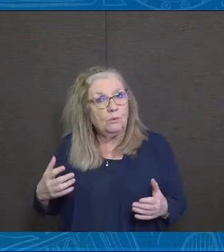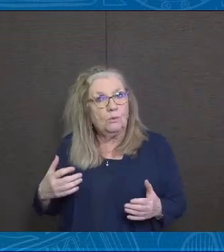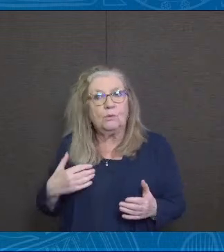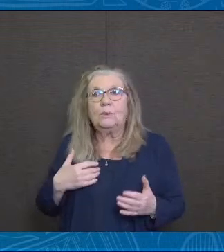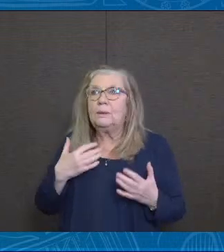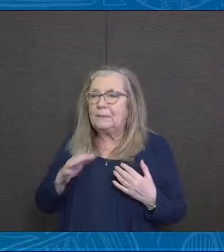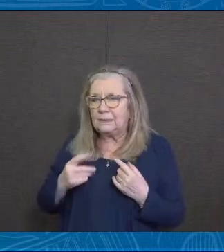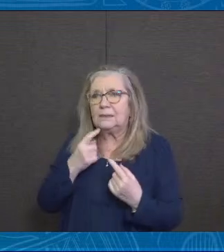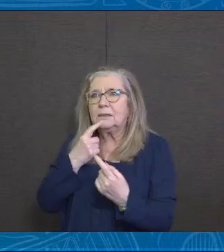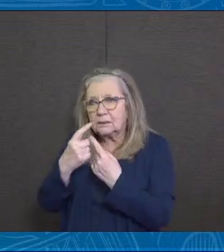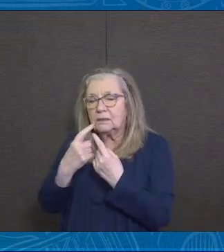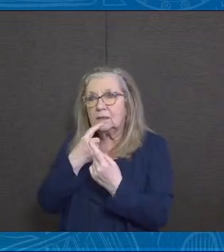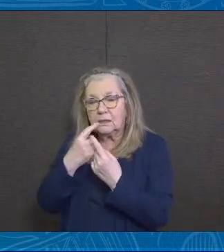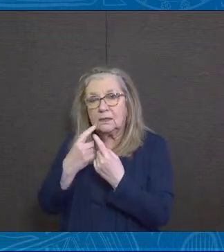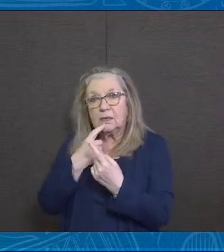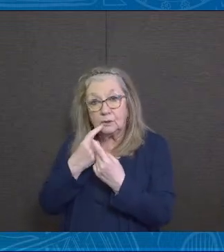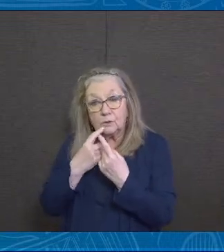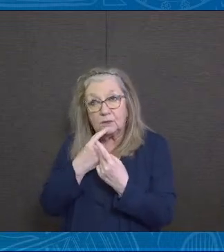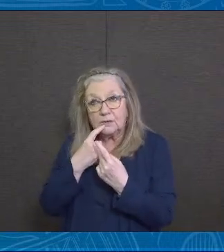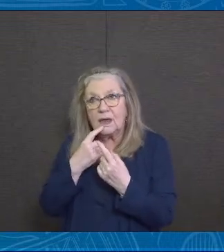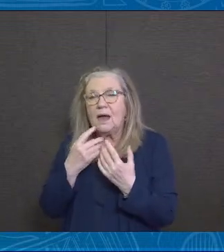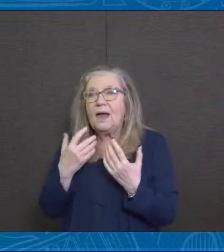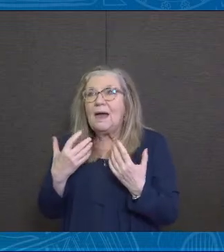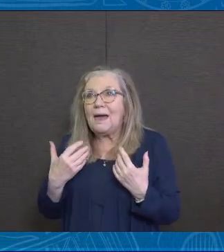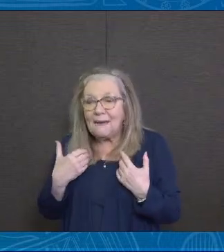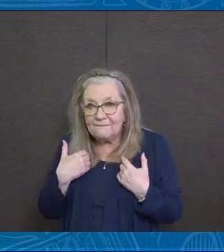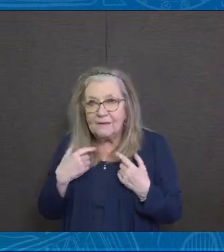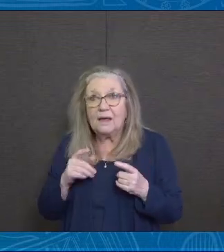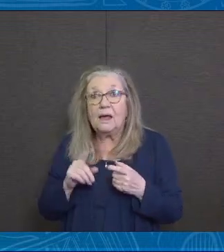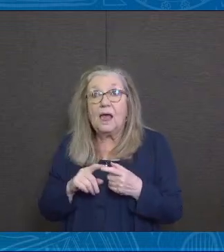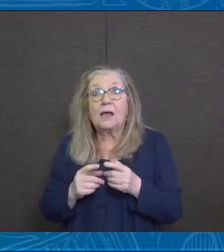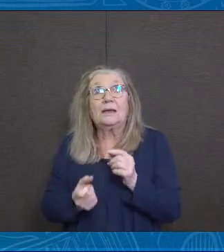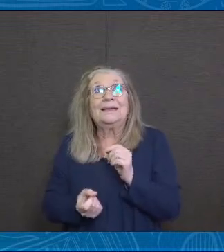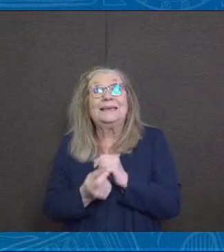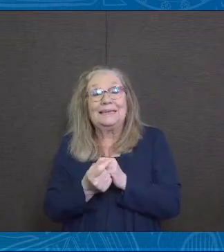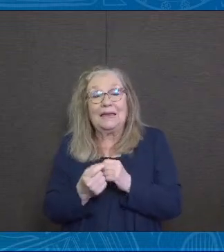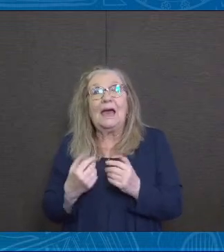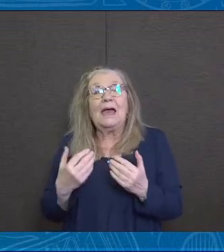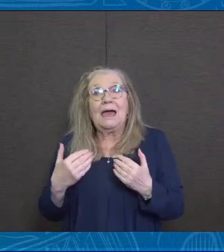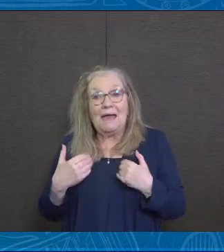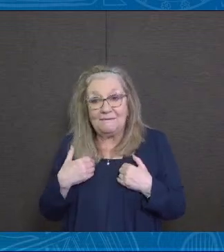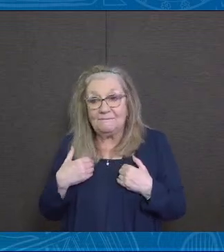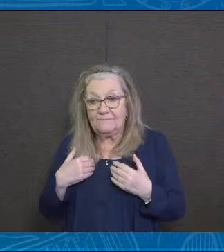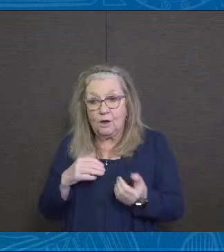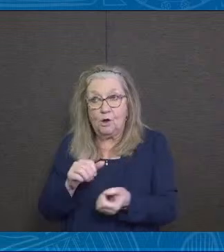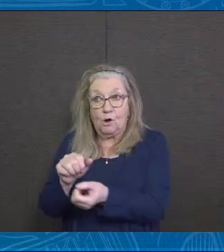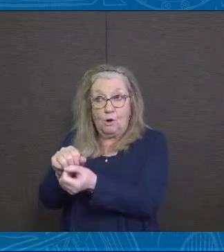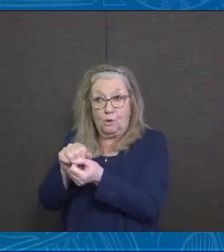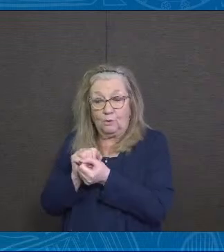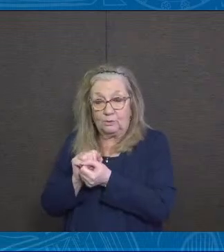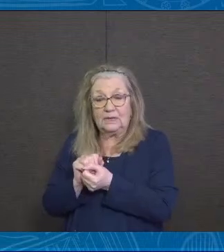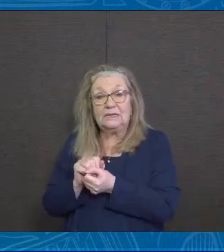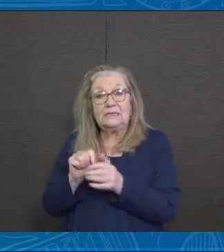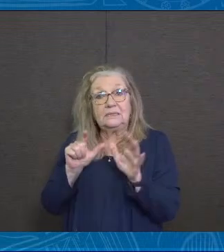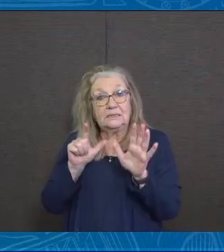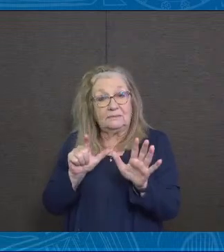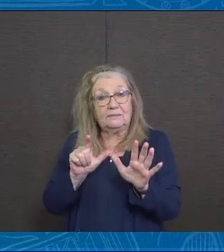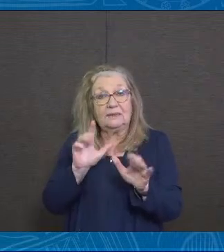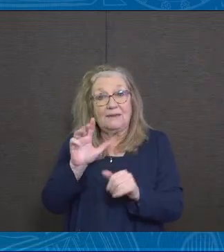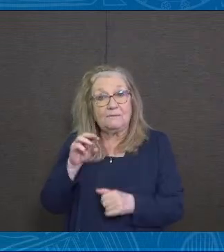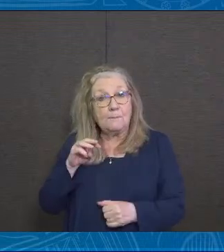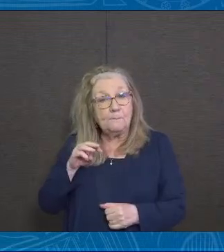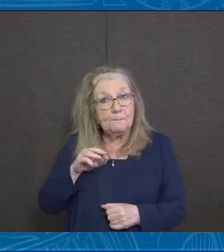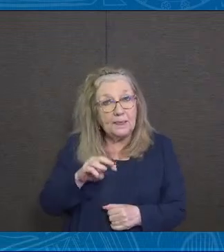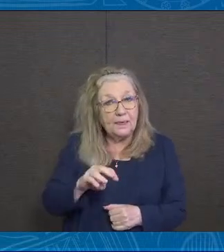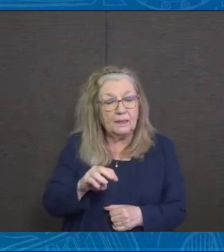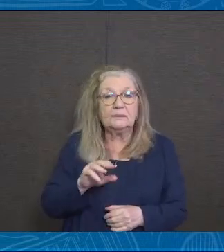and secured a standby disaster loan facility of around $75 million, this is